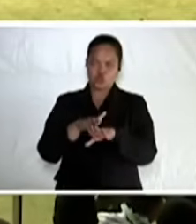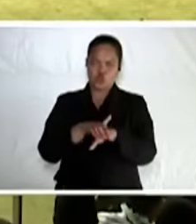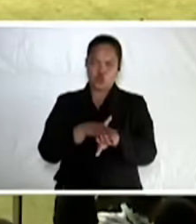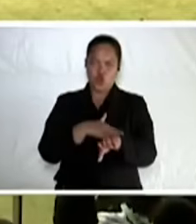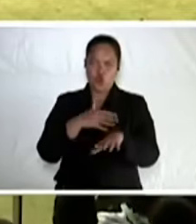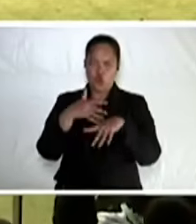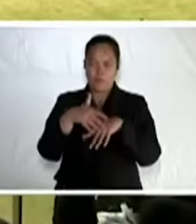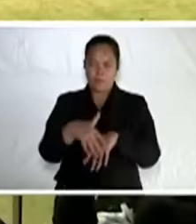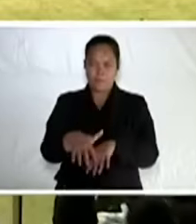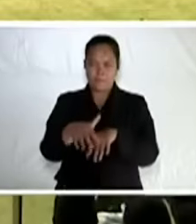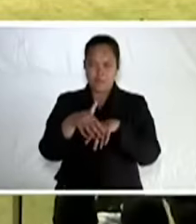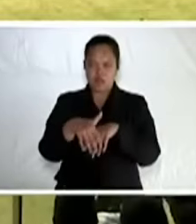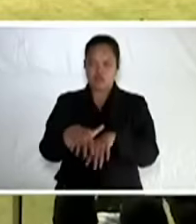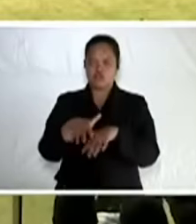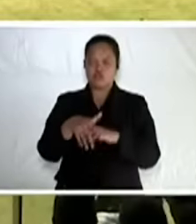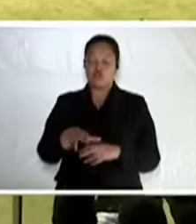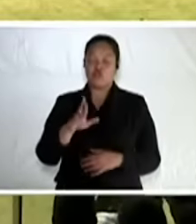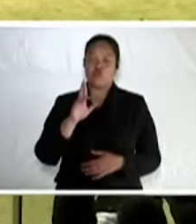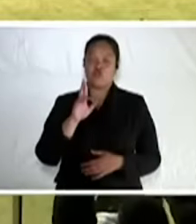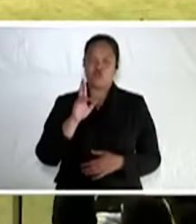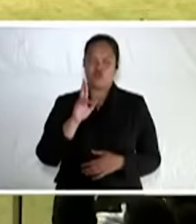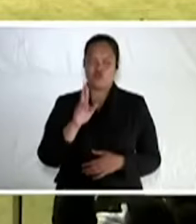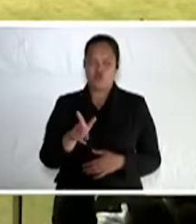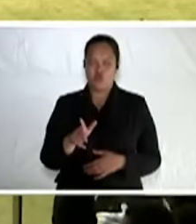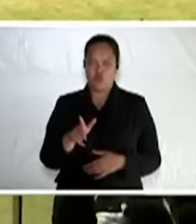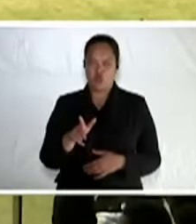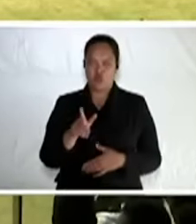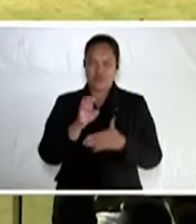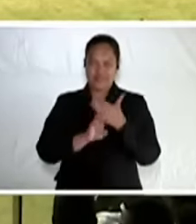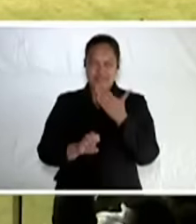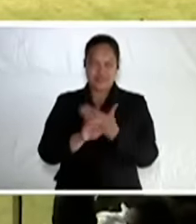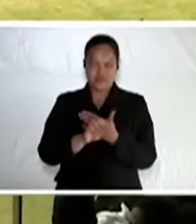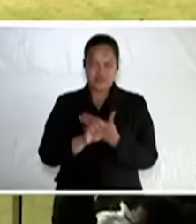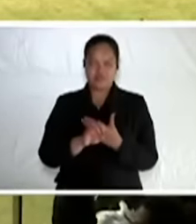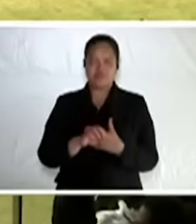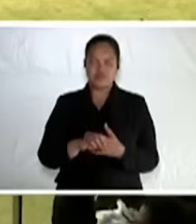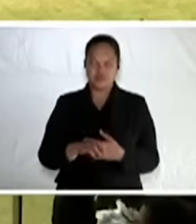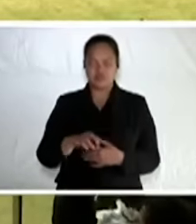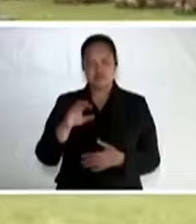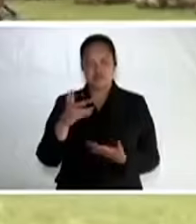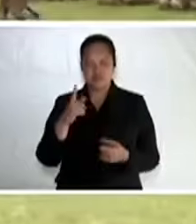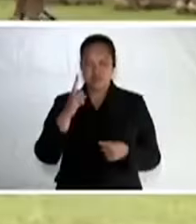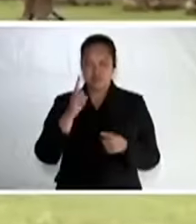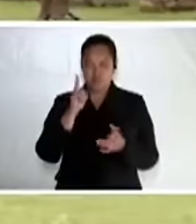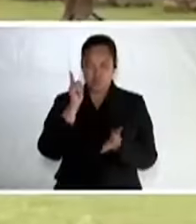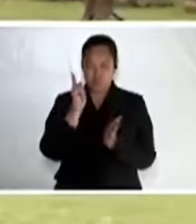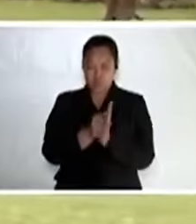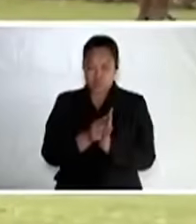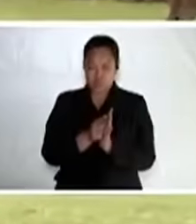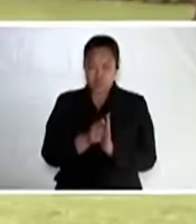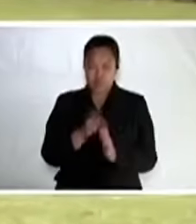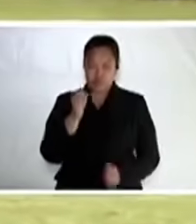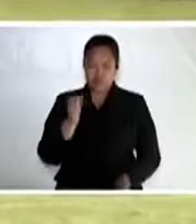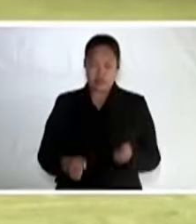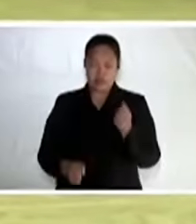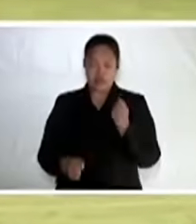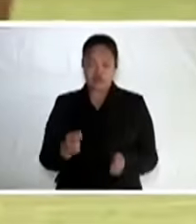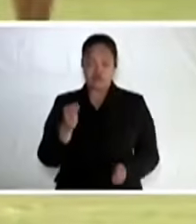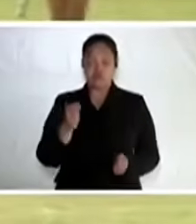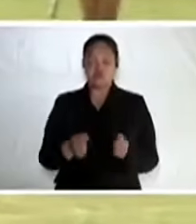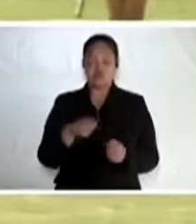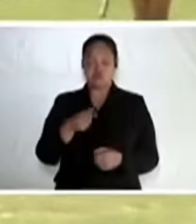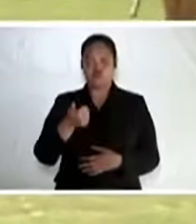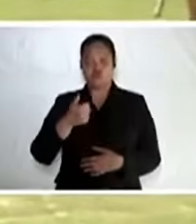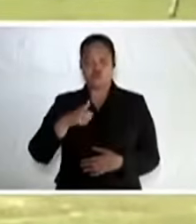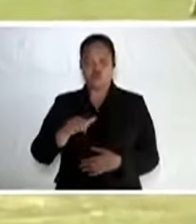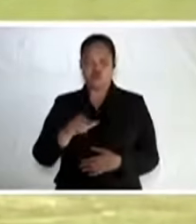slower pace march used for formal occasions. A march past in quick time is a faster standard